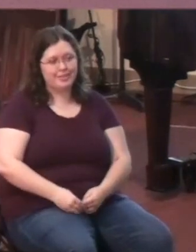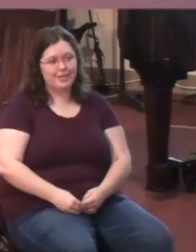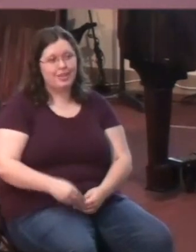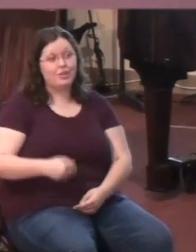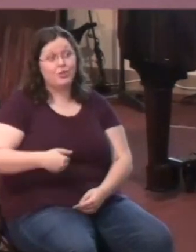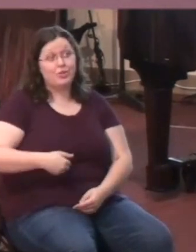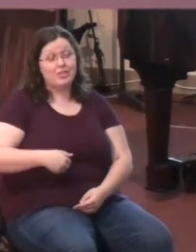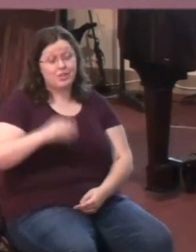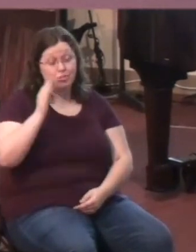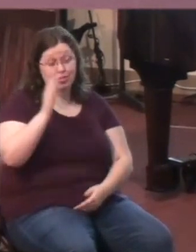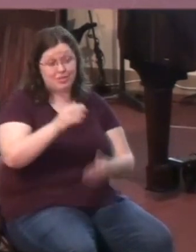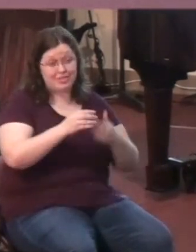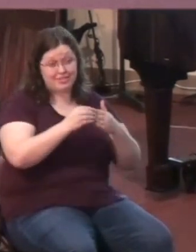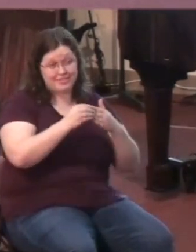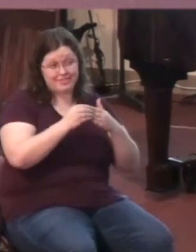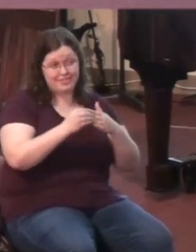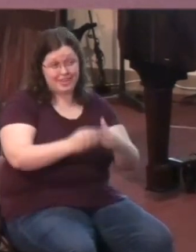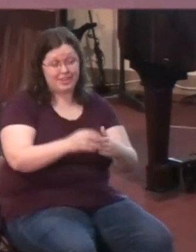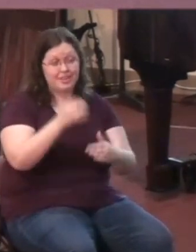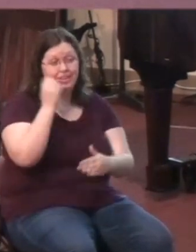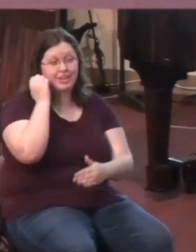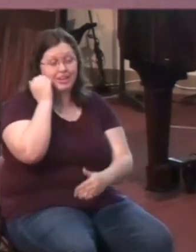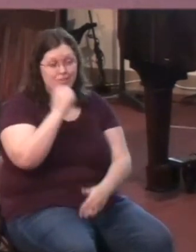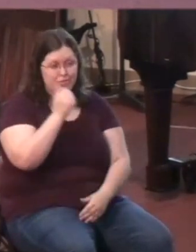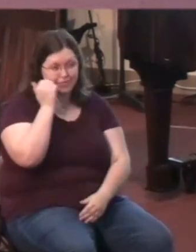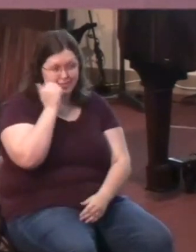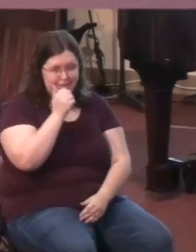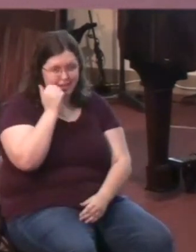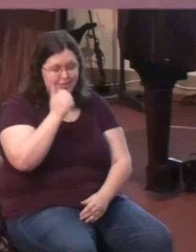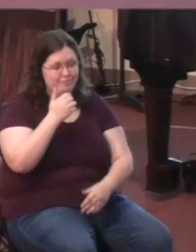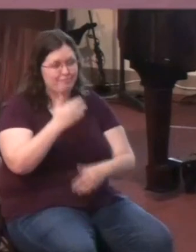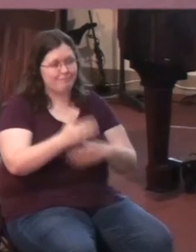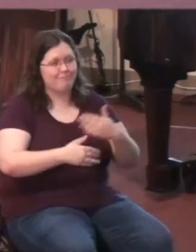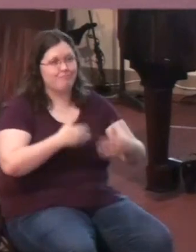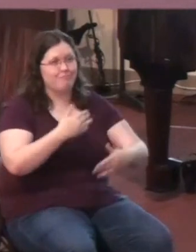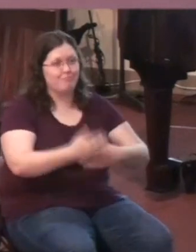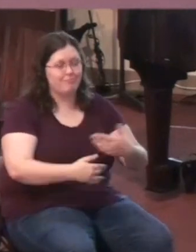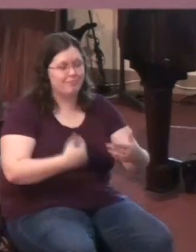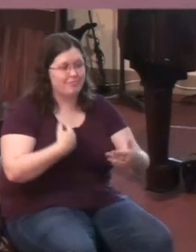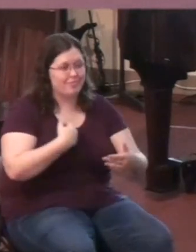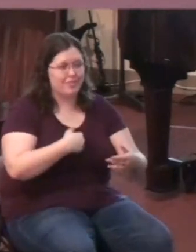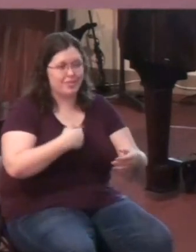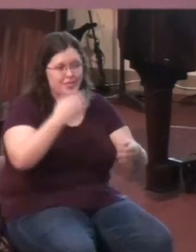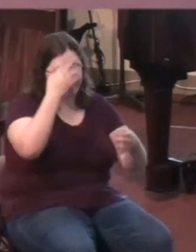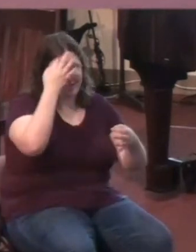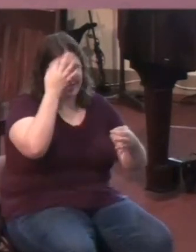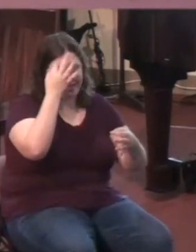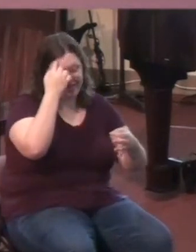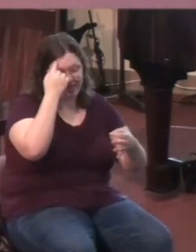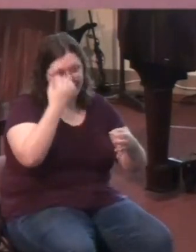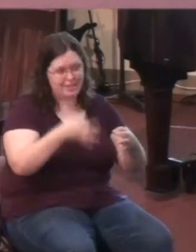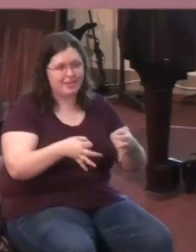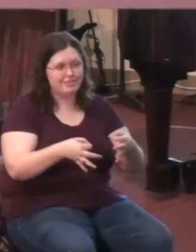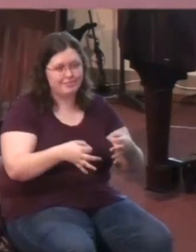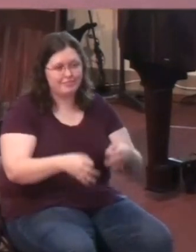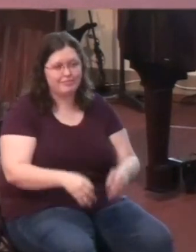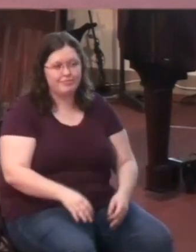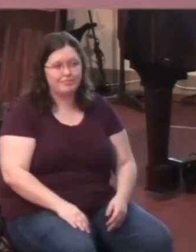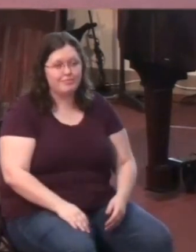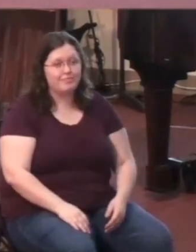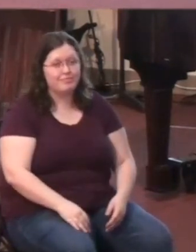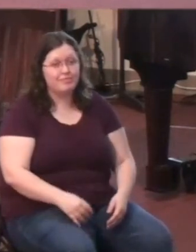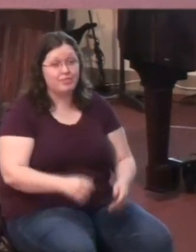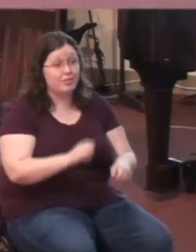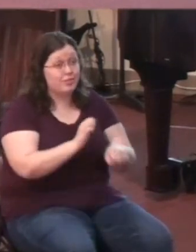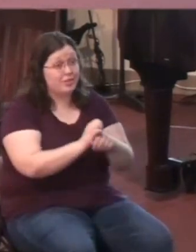us and guide us day by day, step by step, as we make choices in this world. And it operates a lot like that